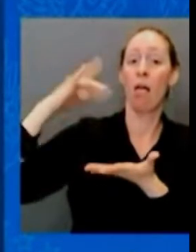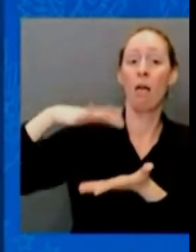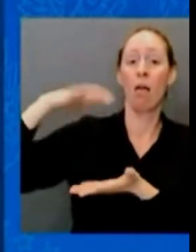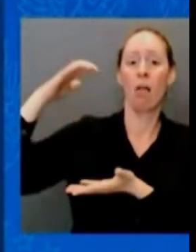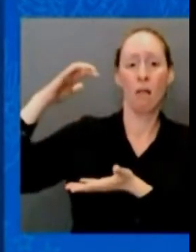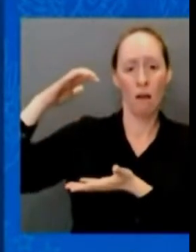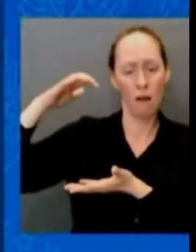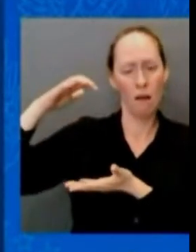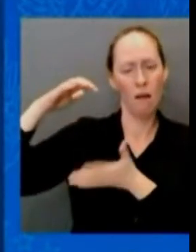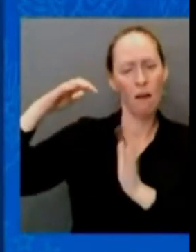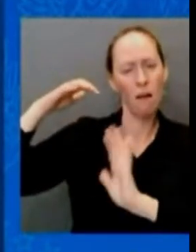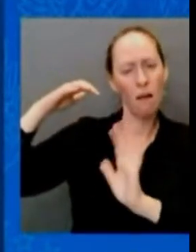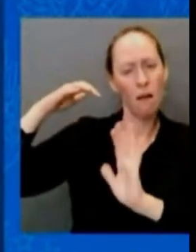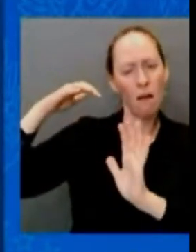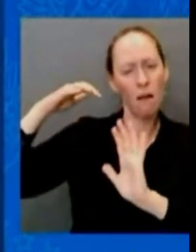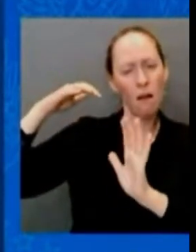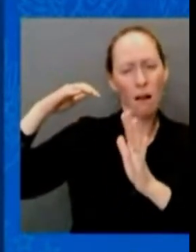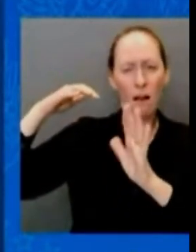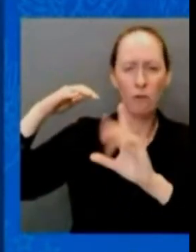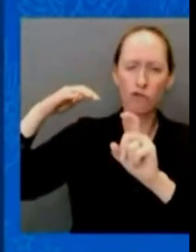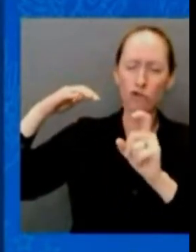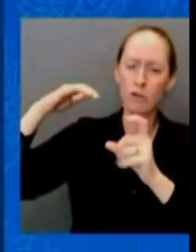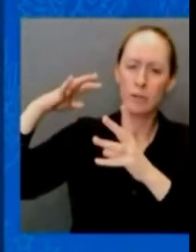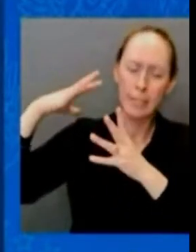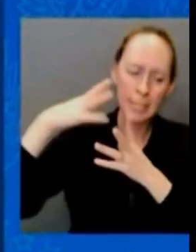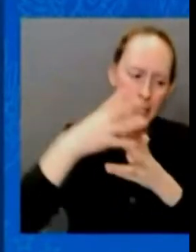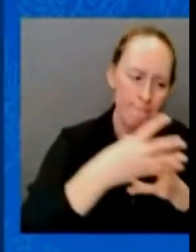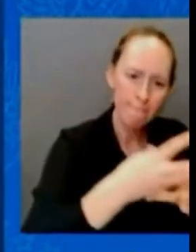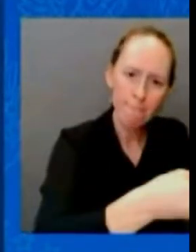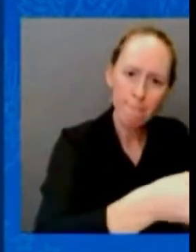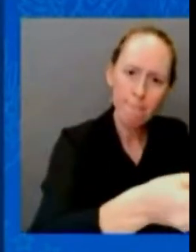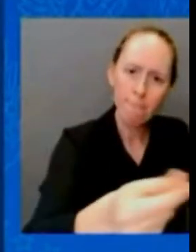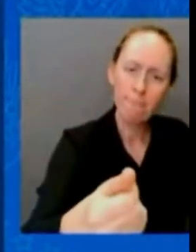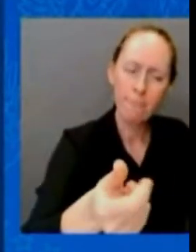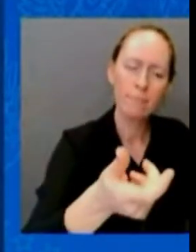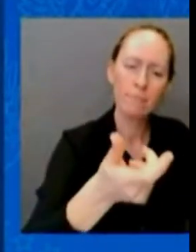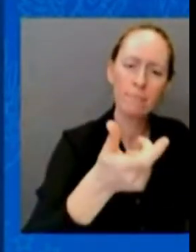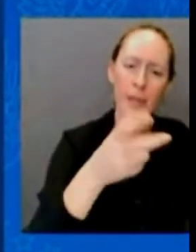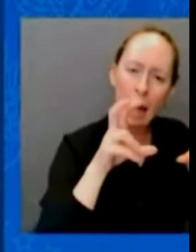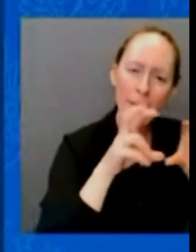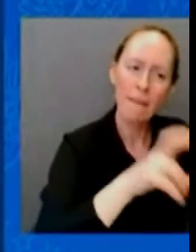last quarter, the five largest oil companies made in the last quarter